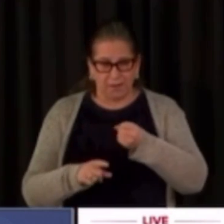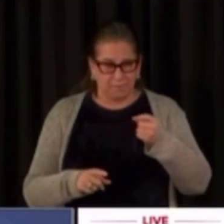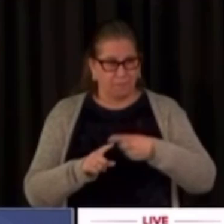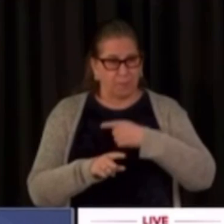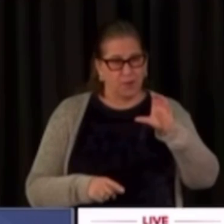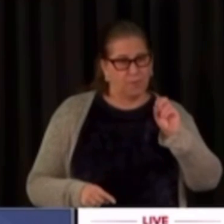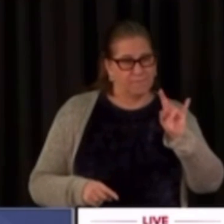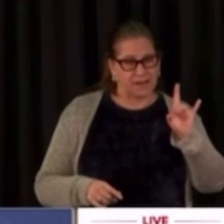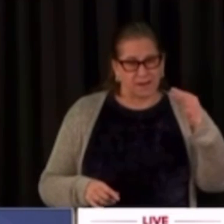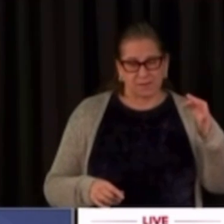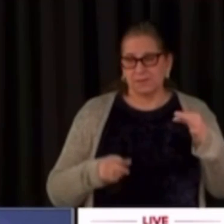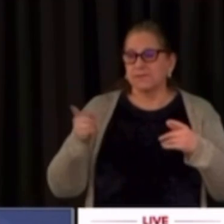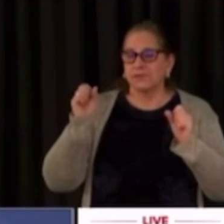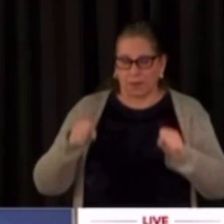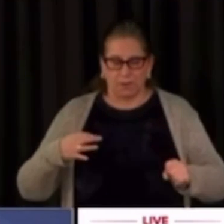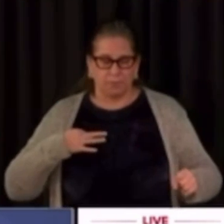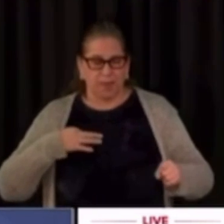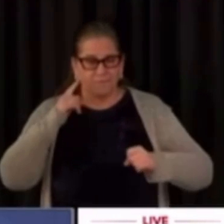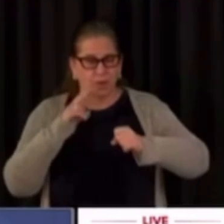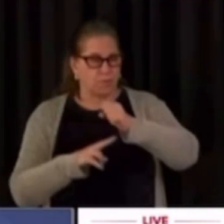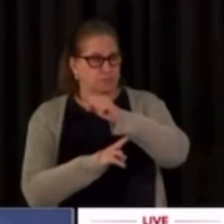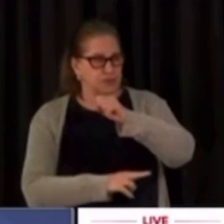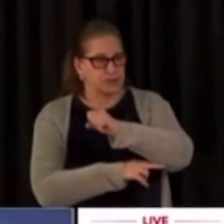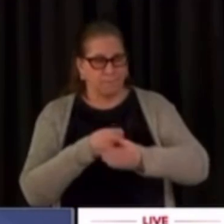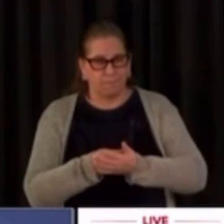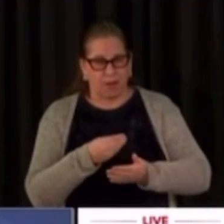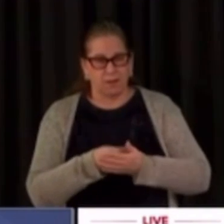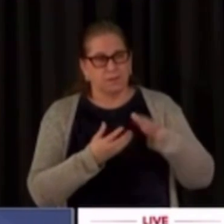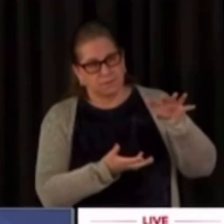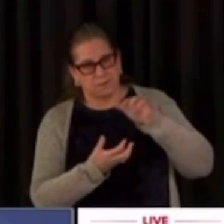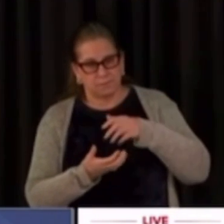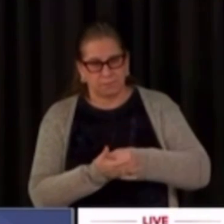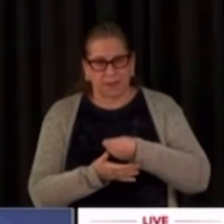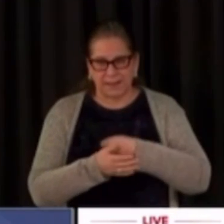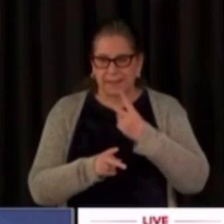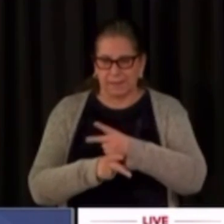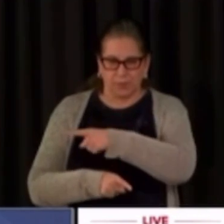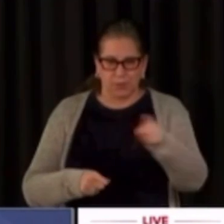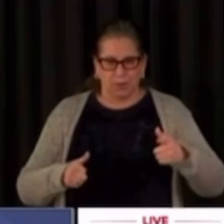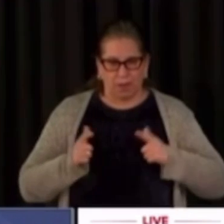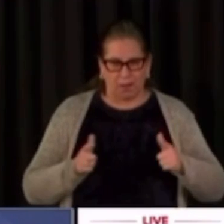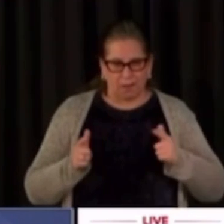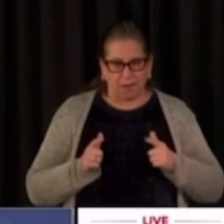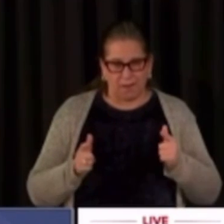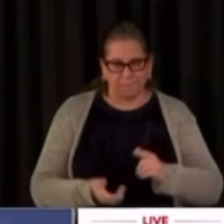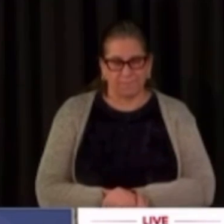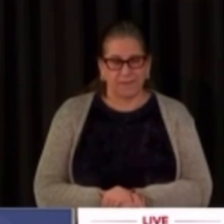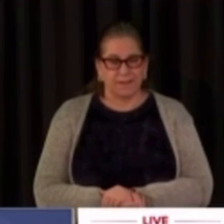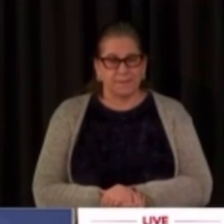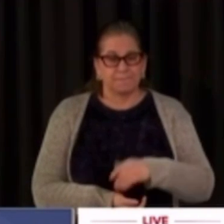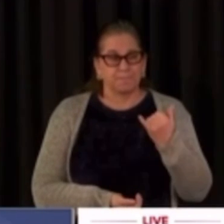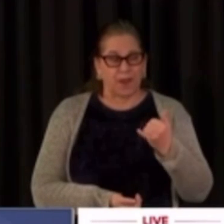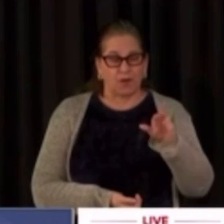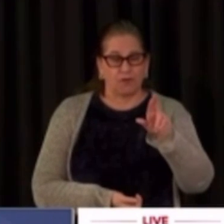Fund. Tomorrow, Deputy Mayor Falchicchio will be joined by Rebecca Linder